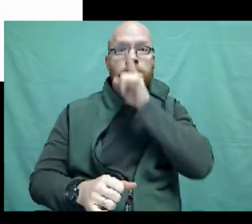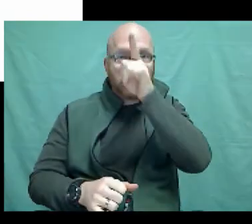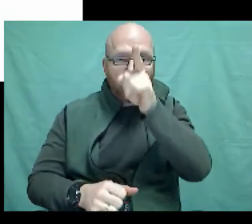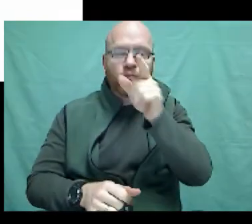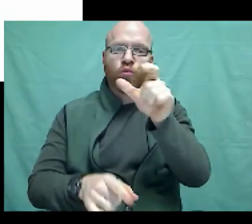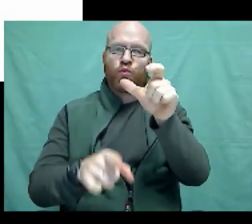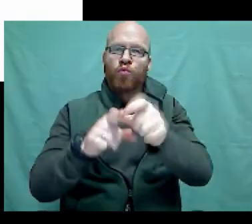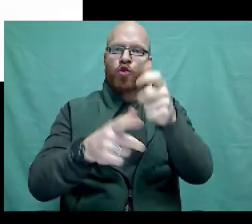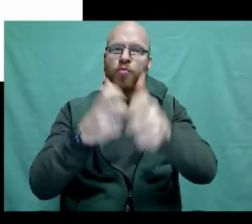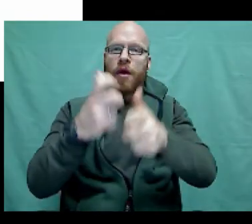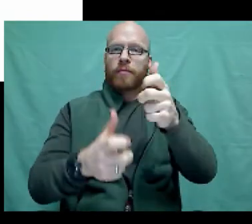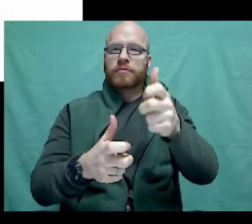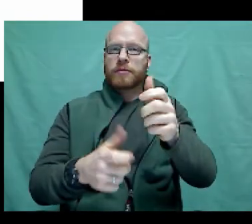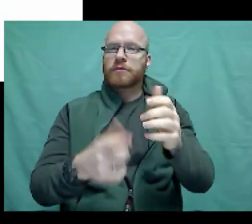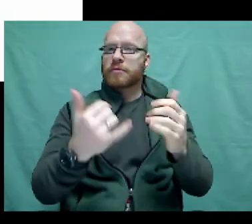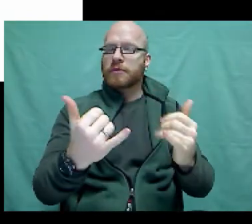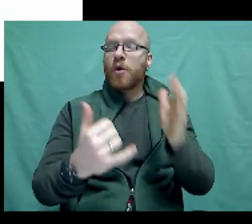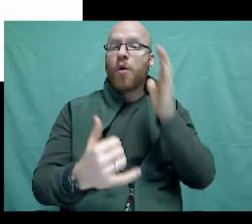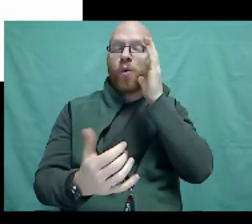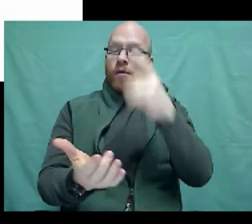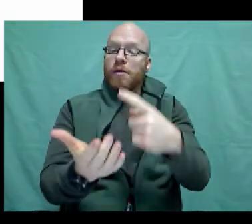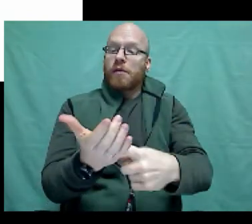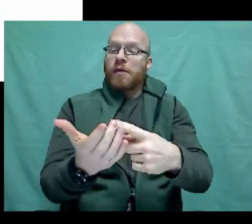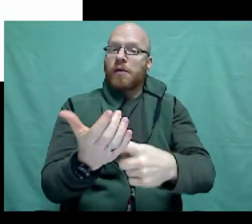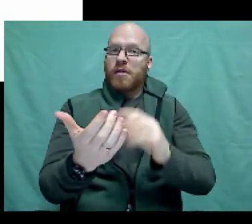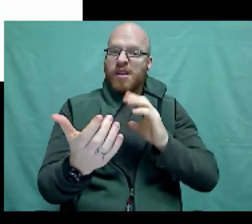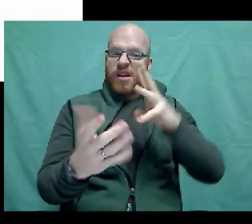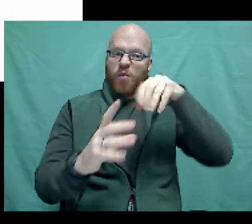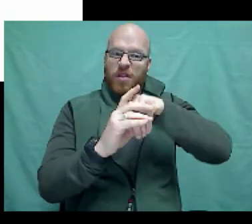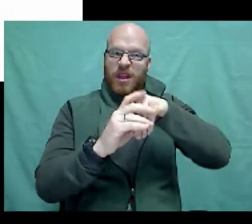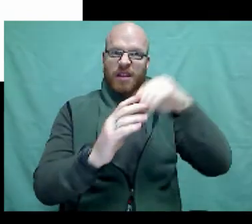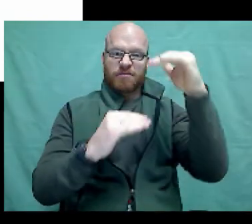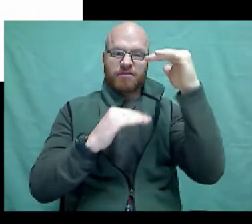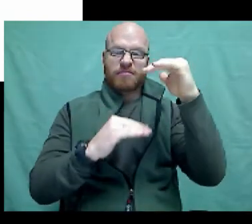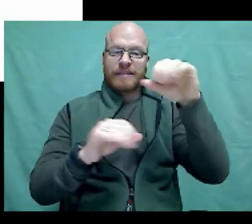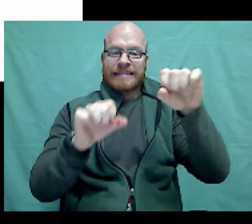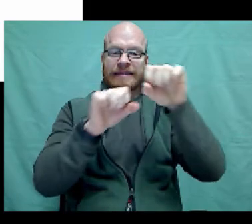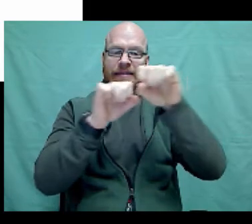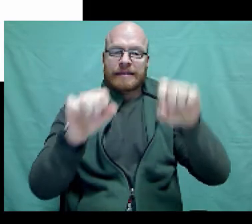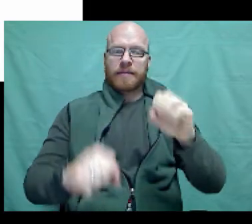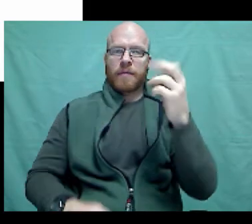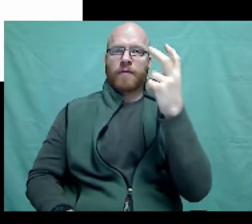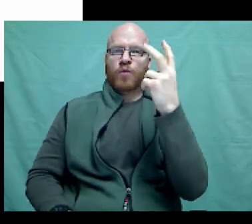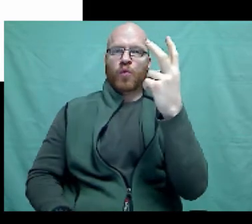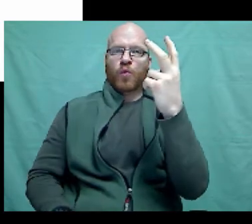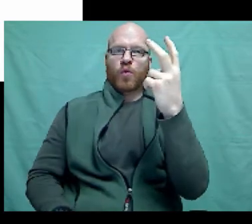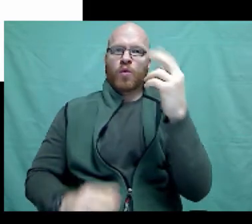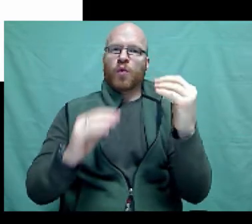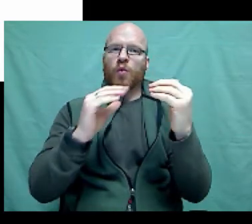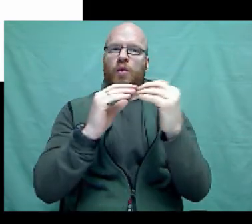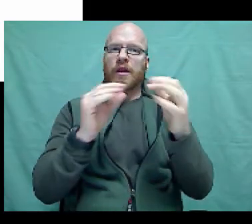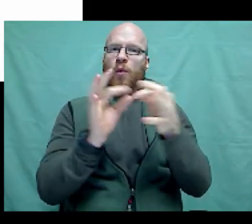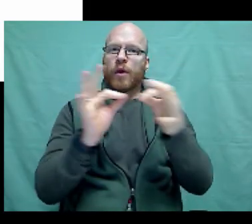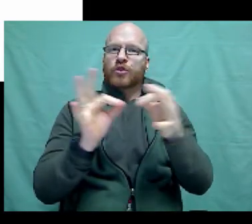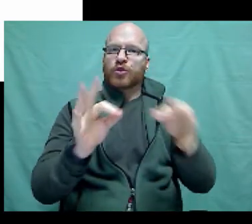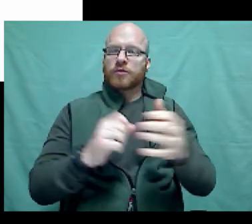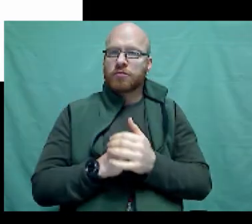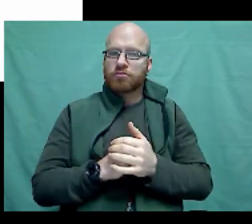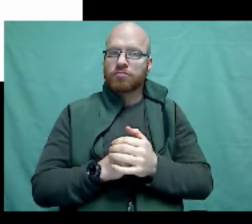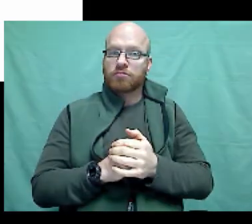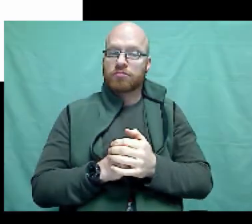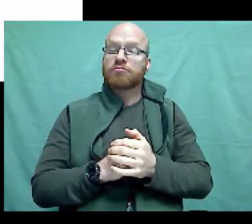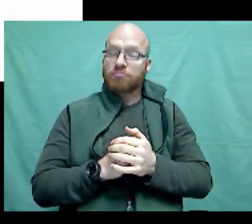question? Now we're going to go ahead and solve a word problem. And the type of word problem we're going to solve is going to have two equations with